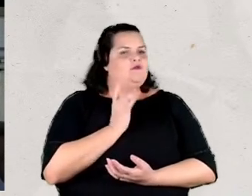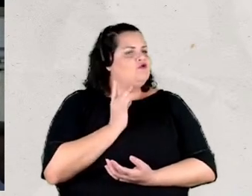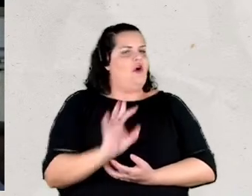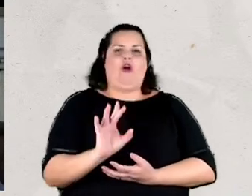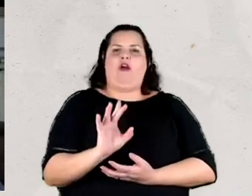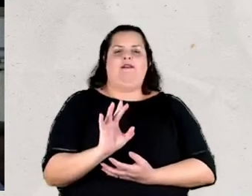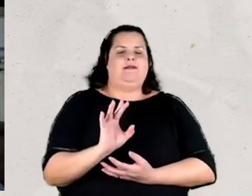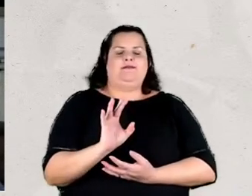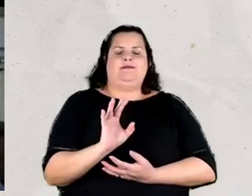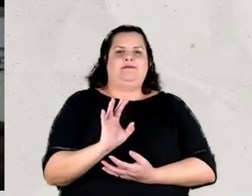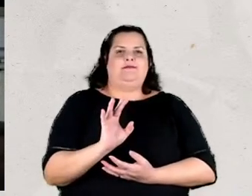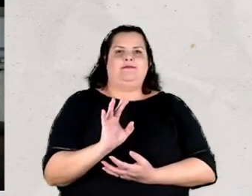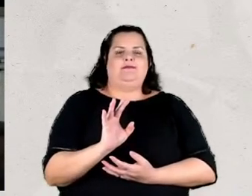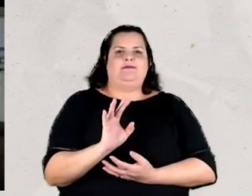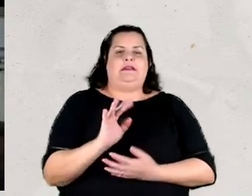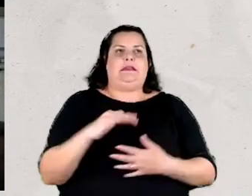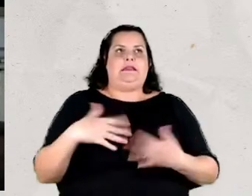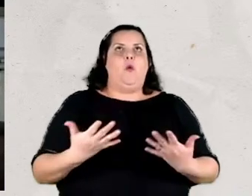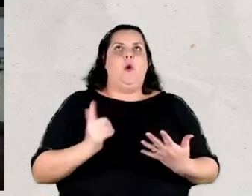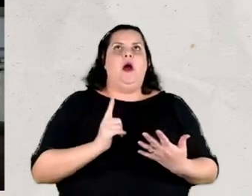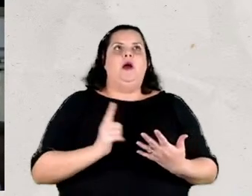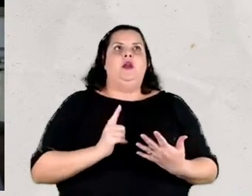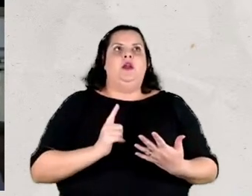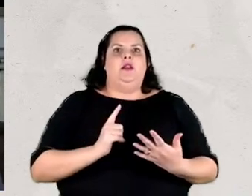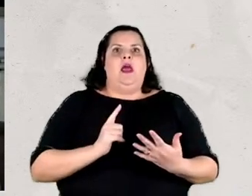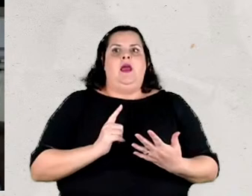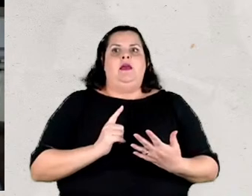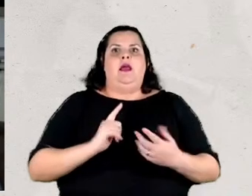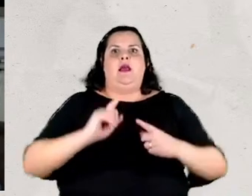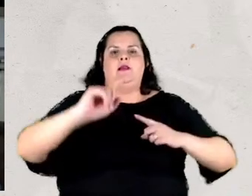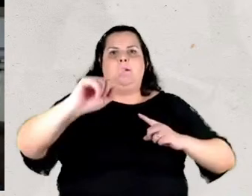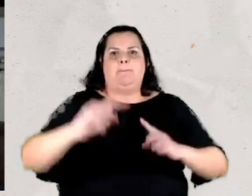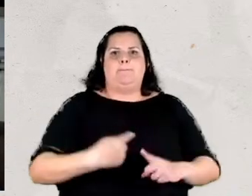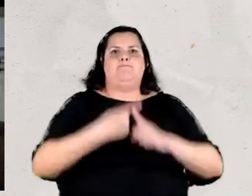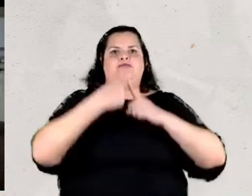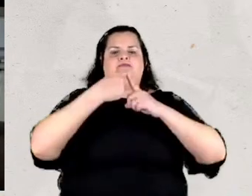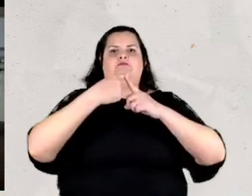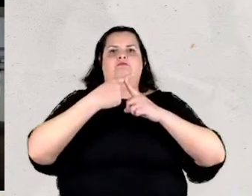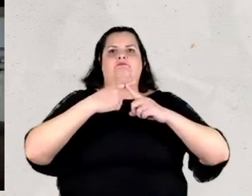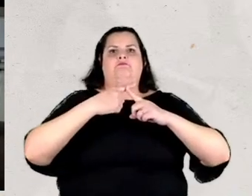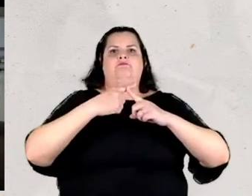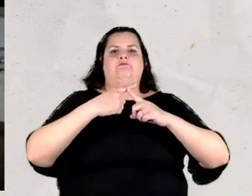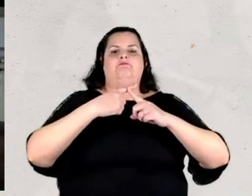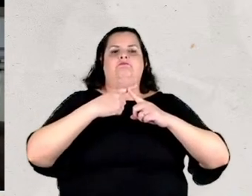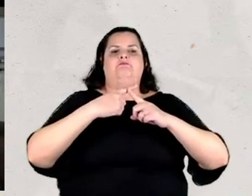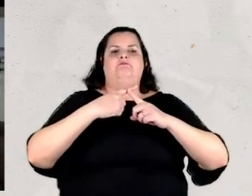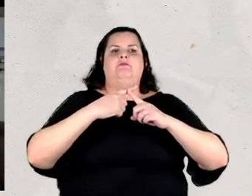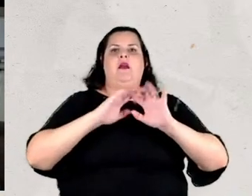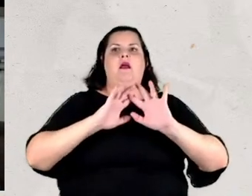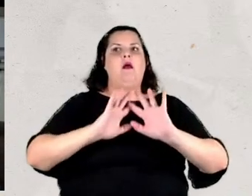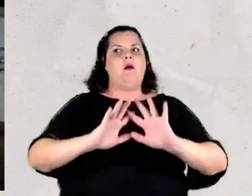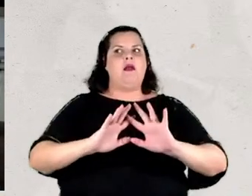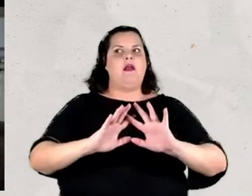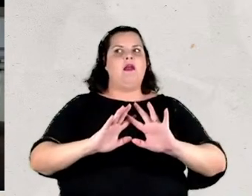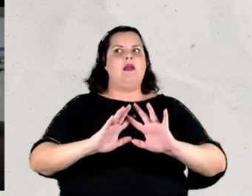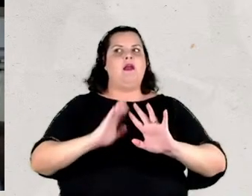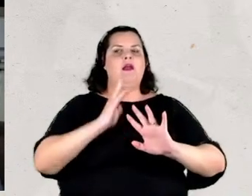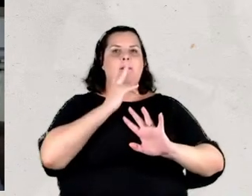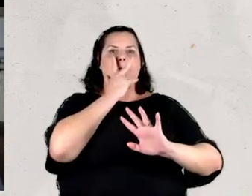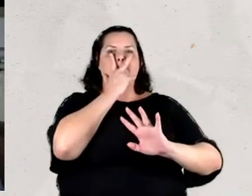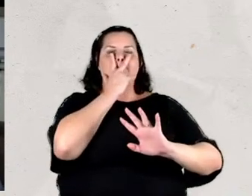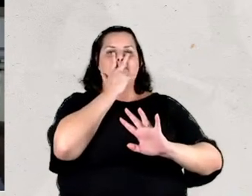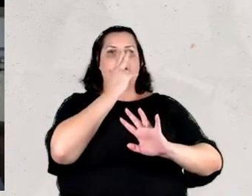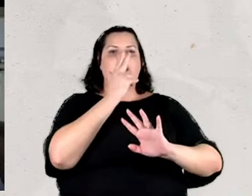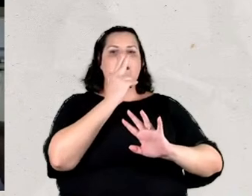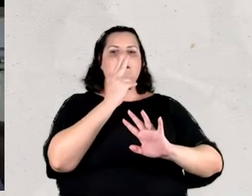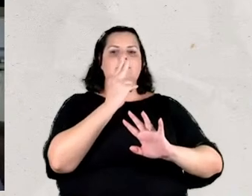other side. The other side is not a real people, and there are many Jews, many Israelis on the right who will say the